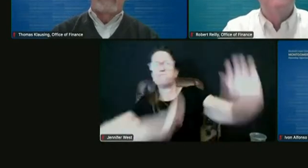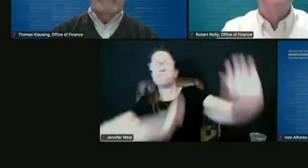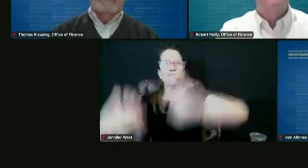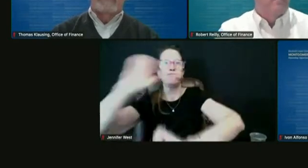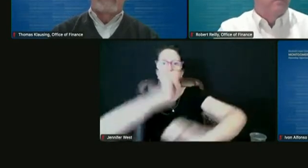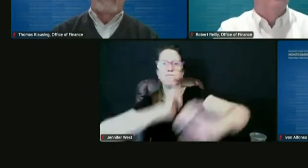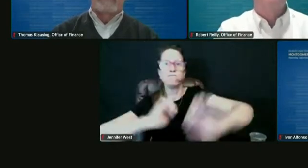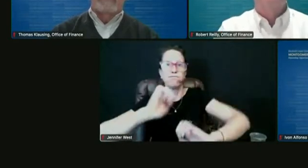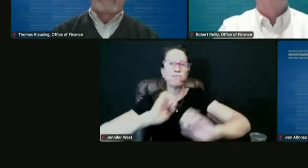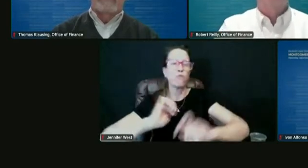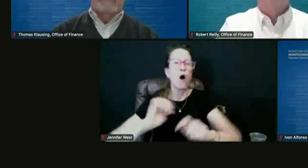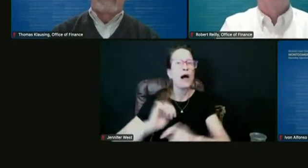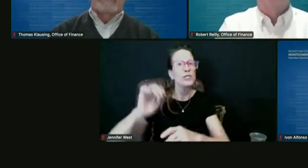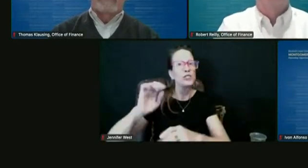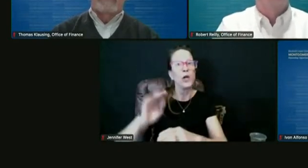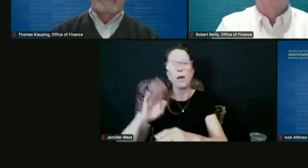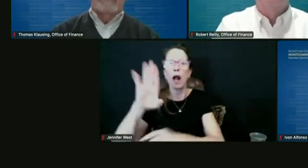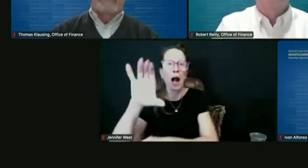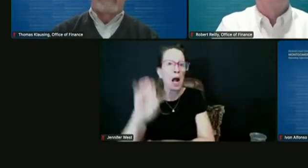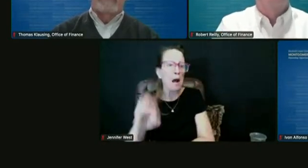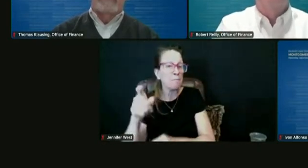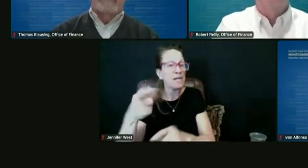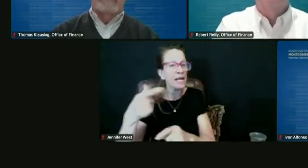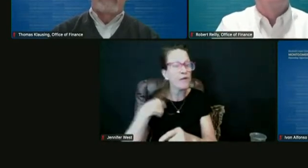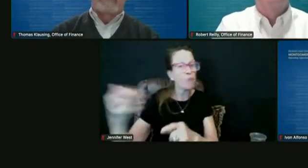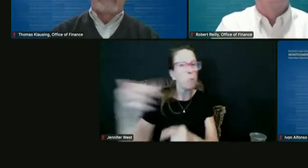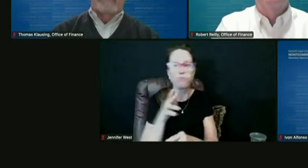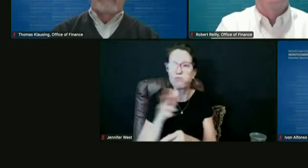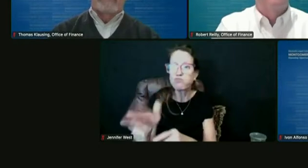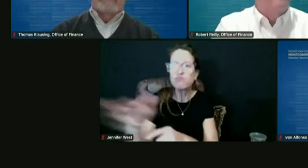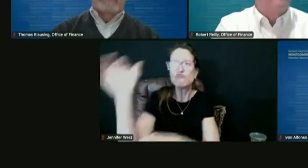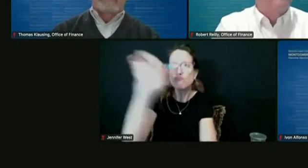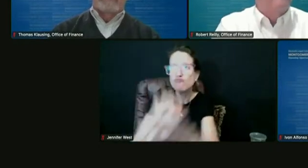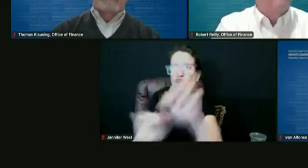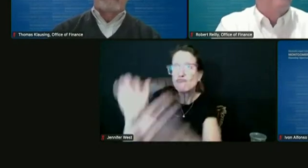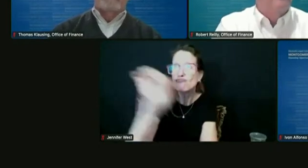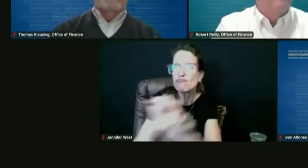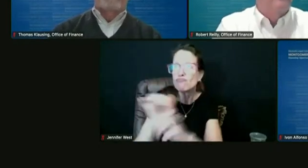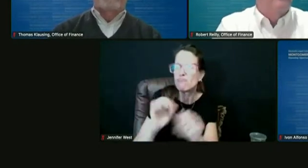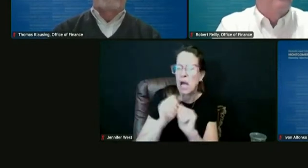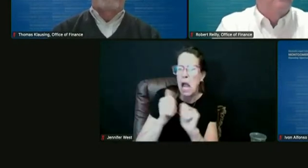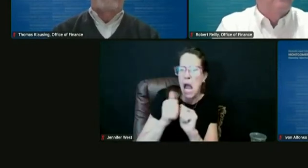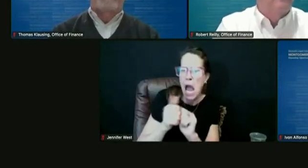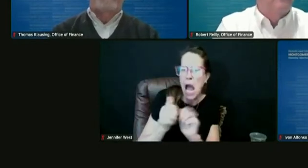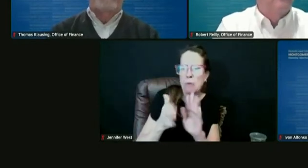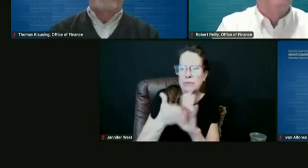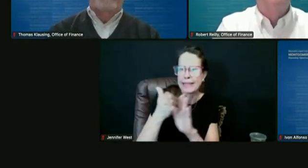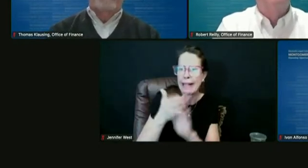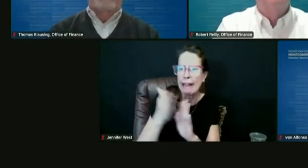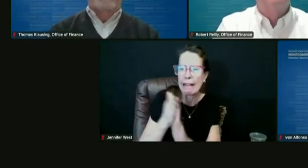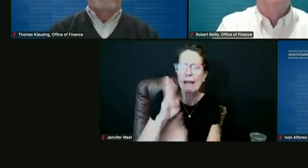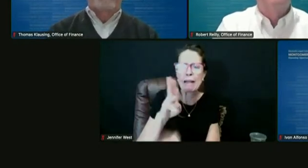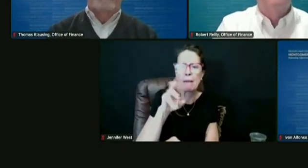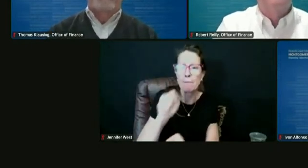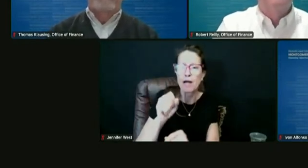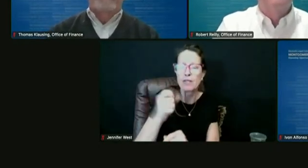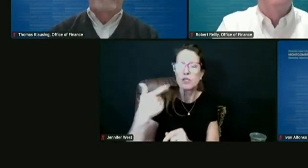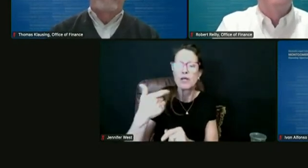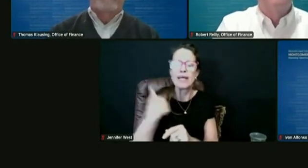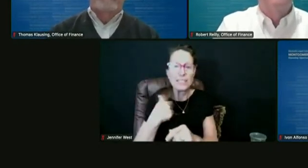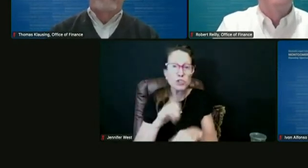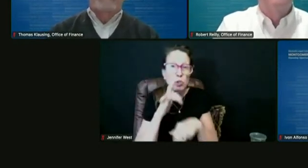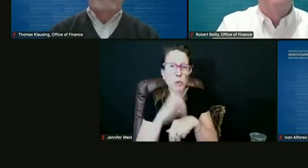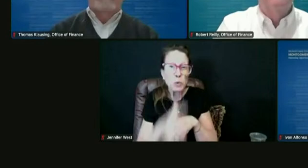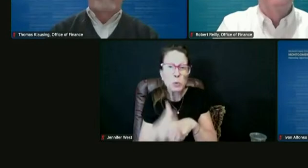have vehicles that get washed. So my question is there a recommendation in the budget for capital improvement